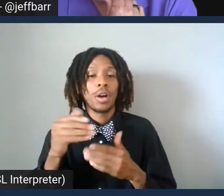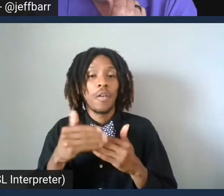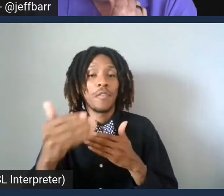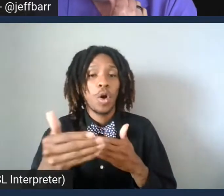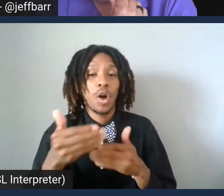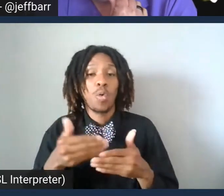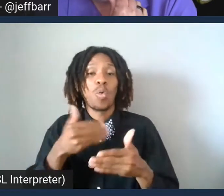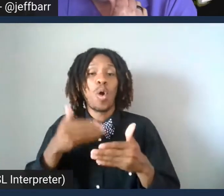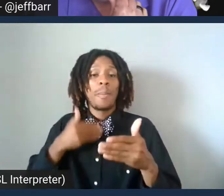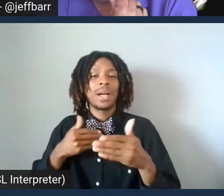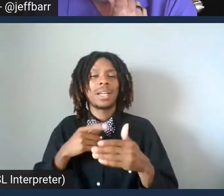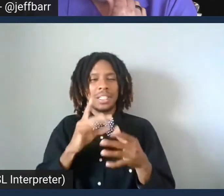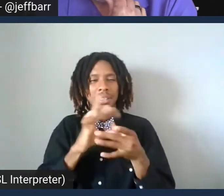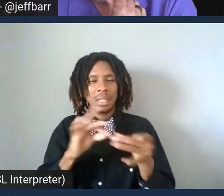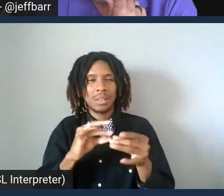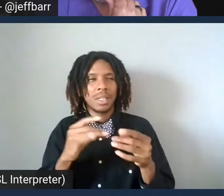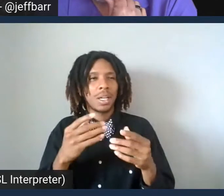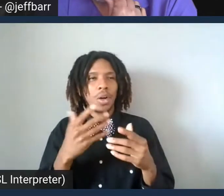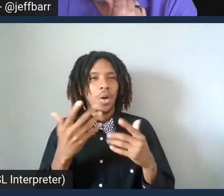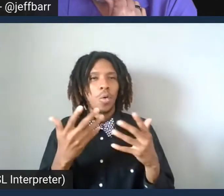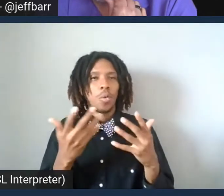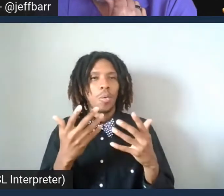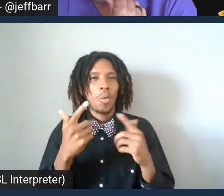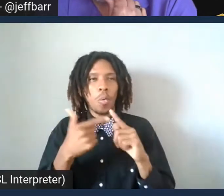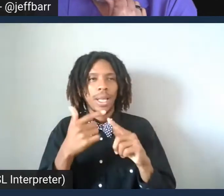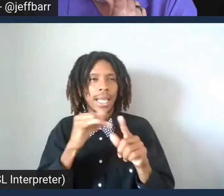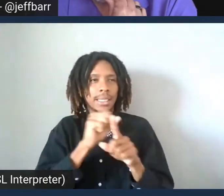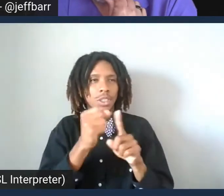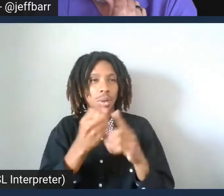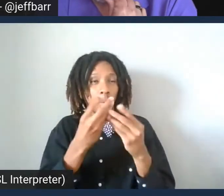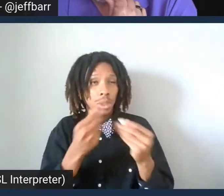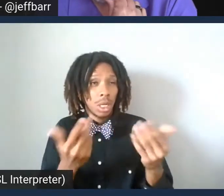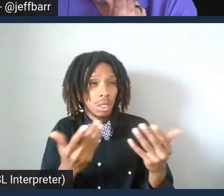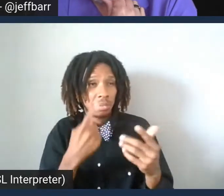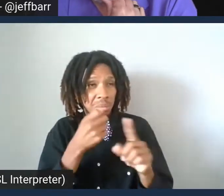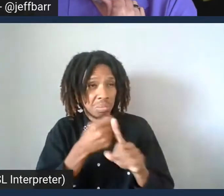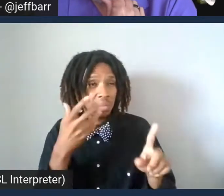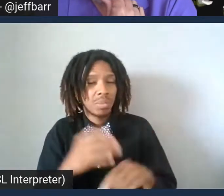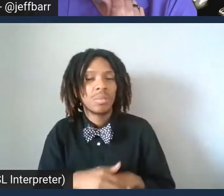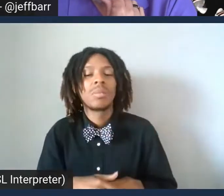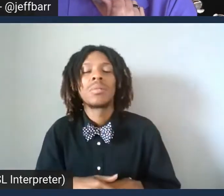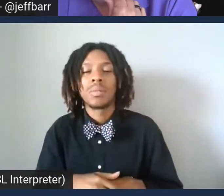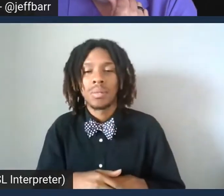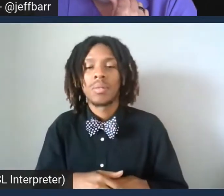when the incident has been resolved? Yeah, so once